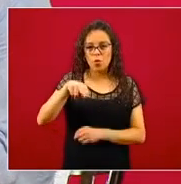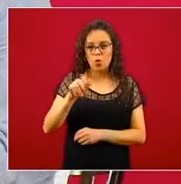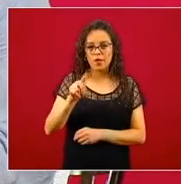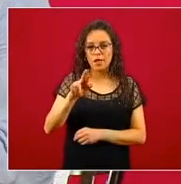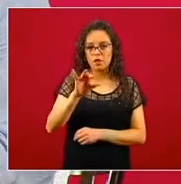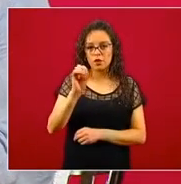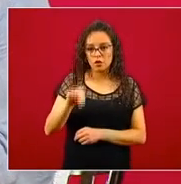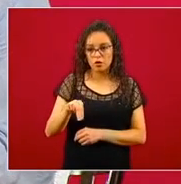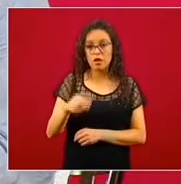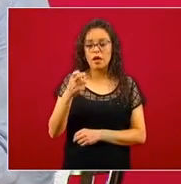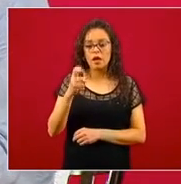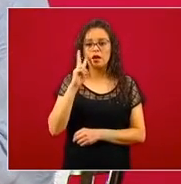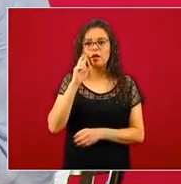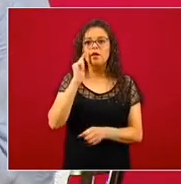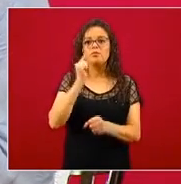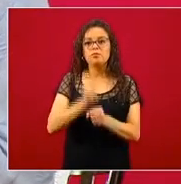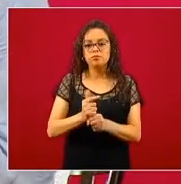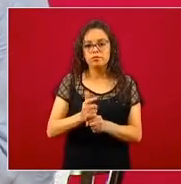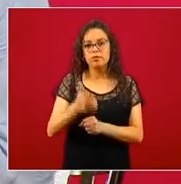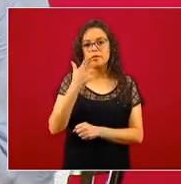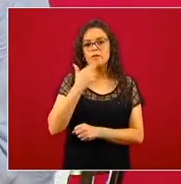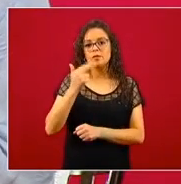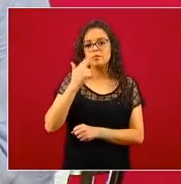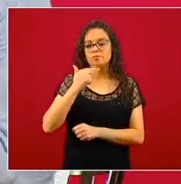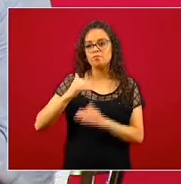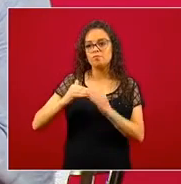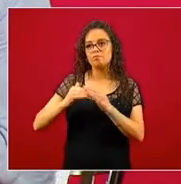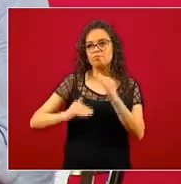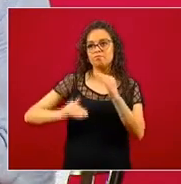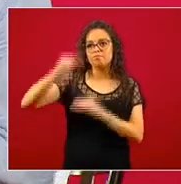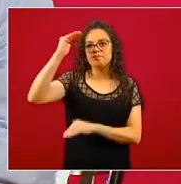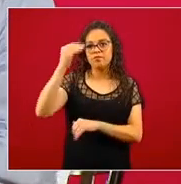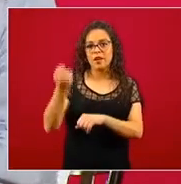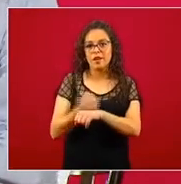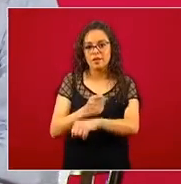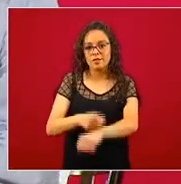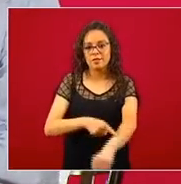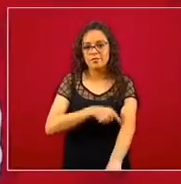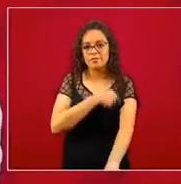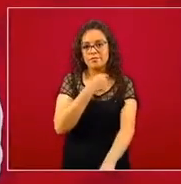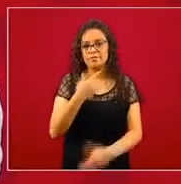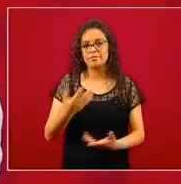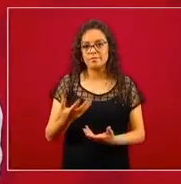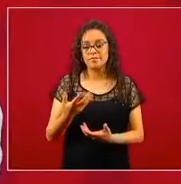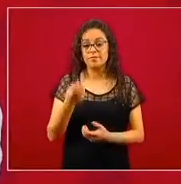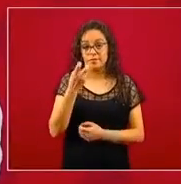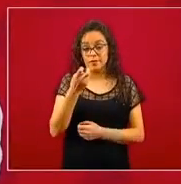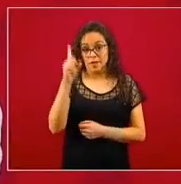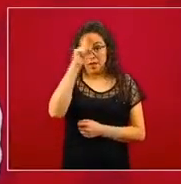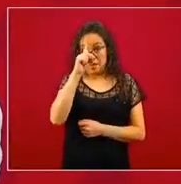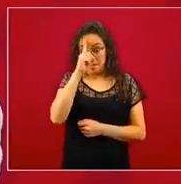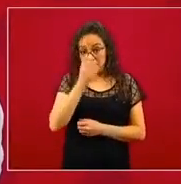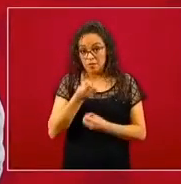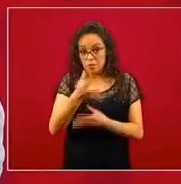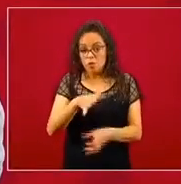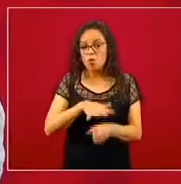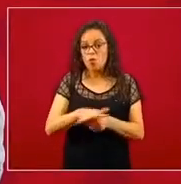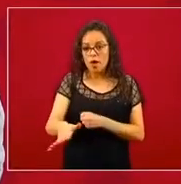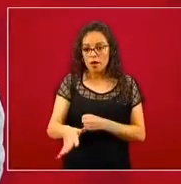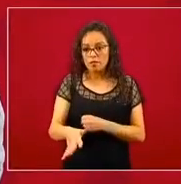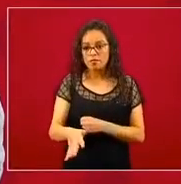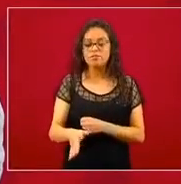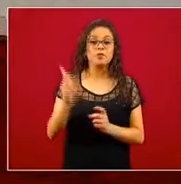was on, and then they got a lab test and they detected high glucose level in blood. So what do